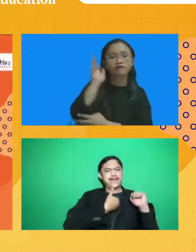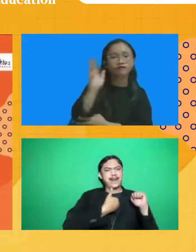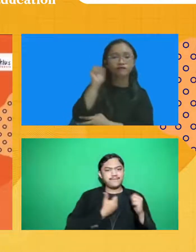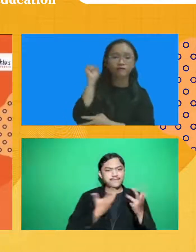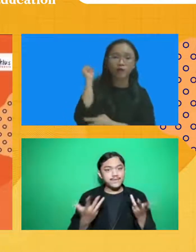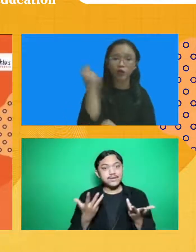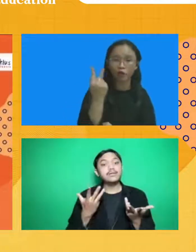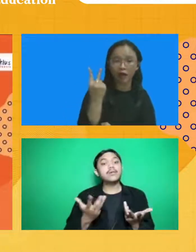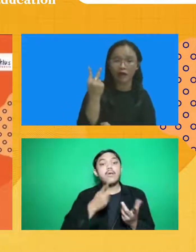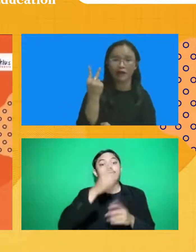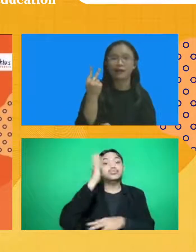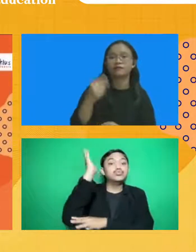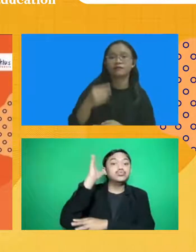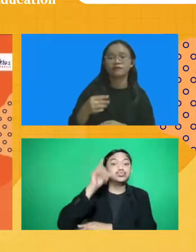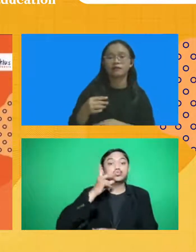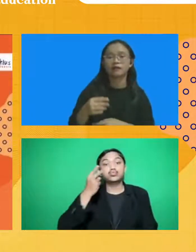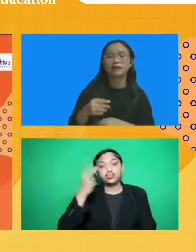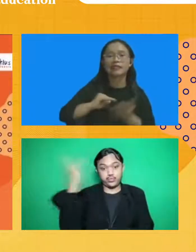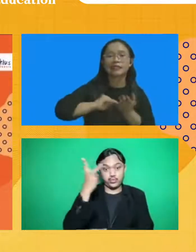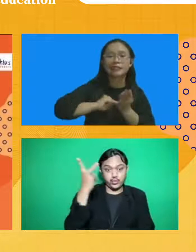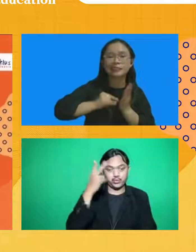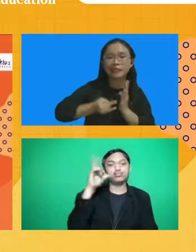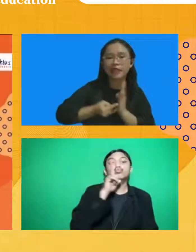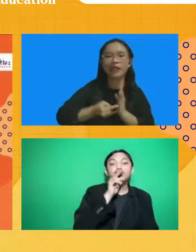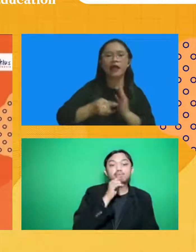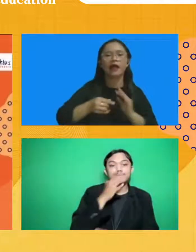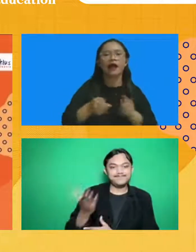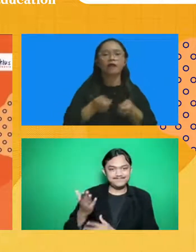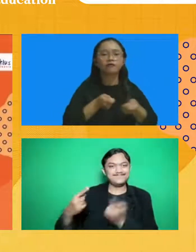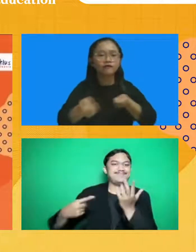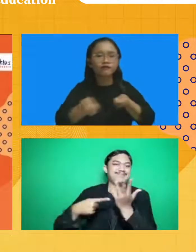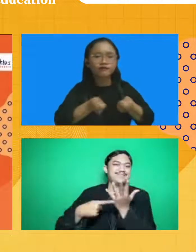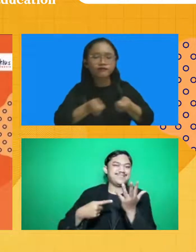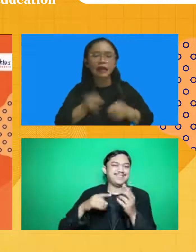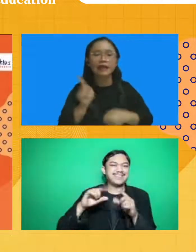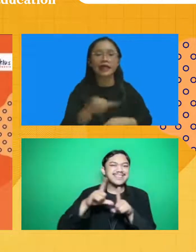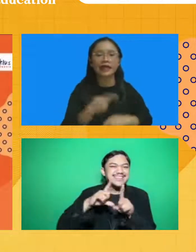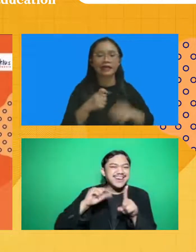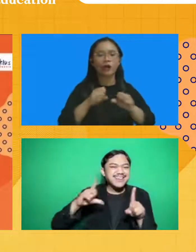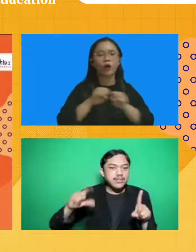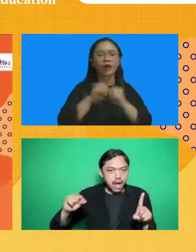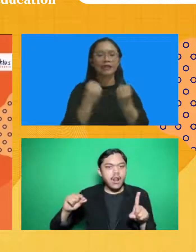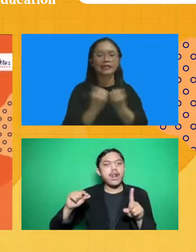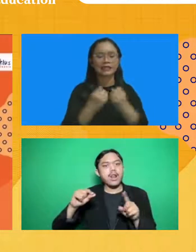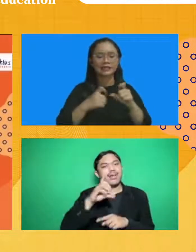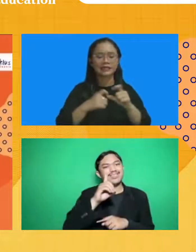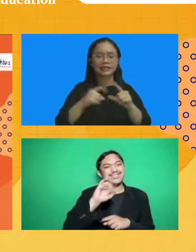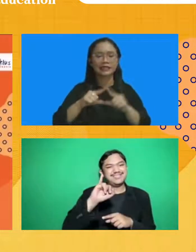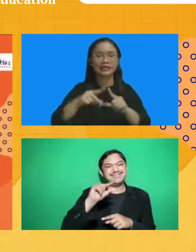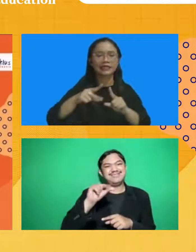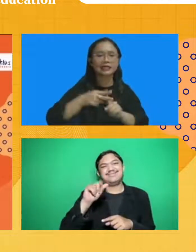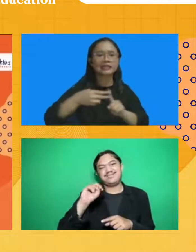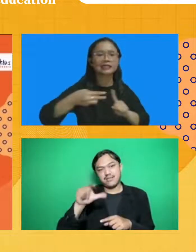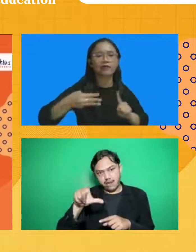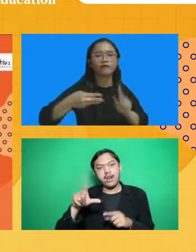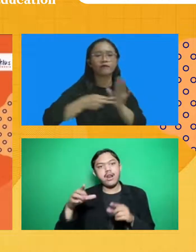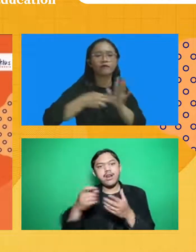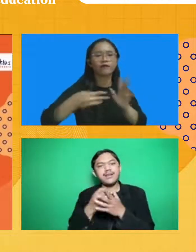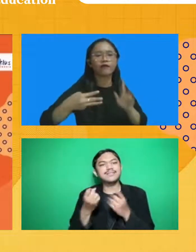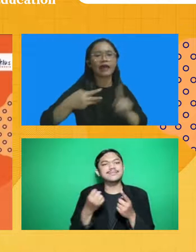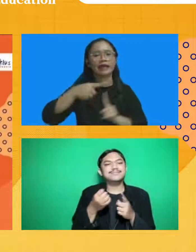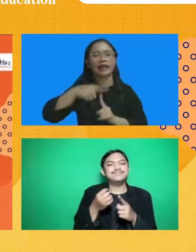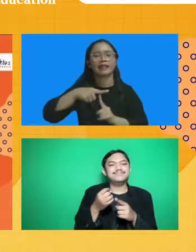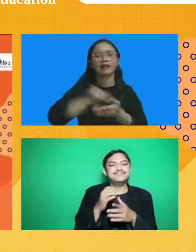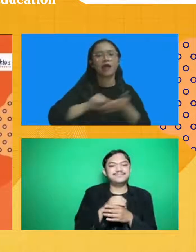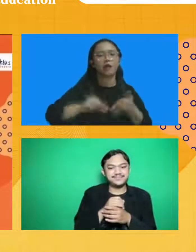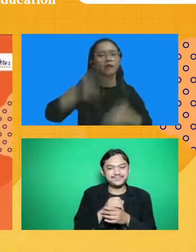Head of the Digital Abyss Subdivision, SafeNet Indonesia, Ms. Ellen Kuzuma, to discuss more about privacy and